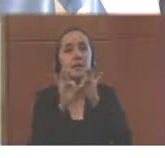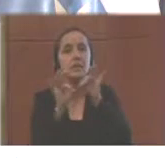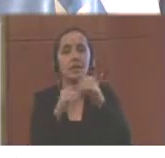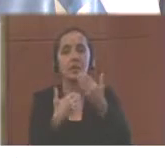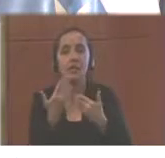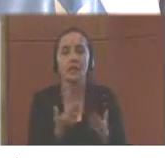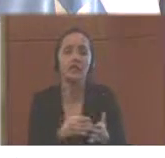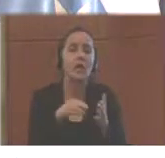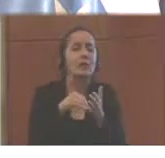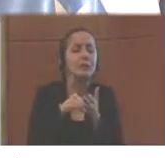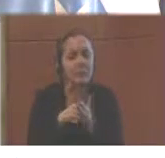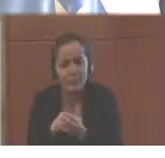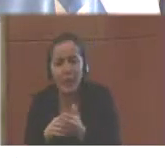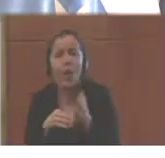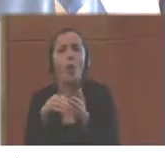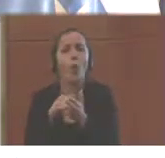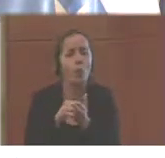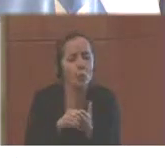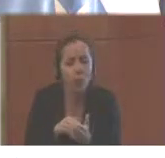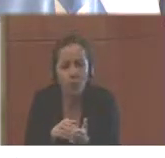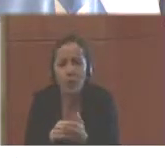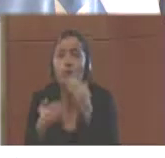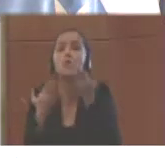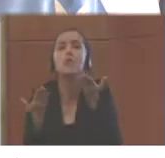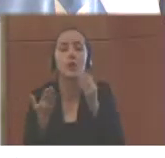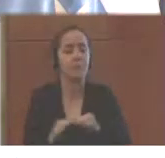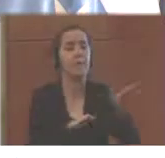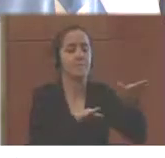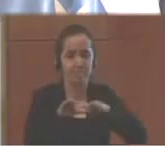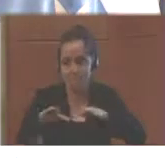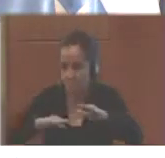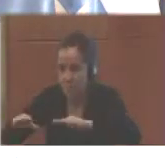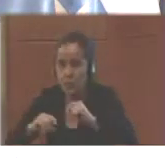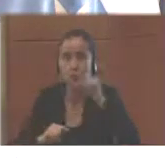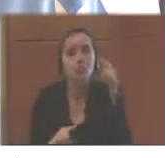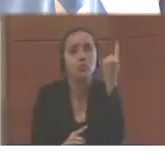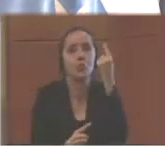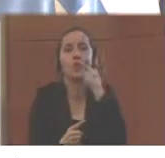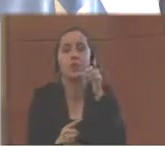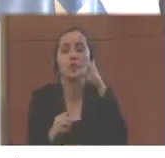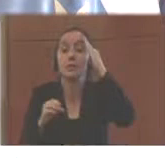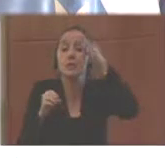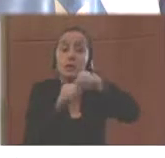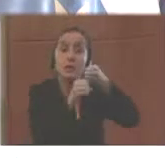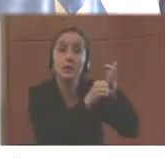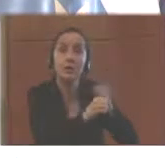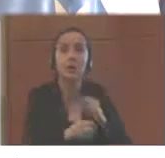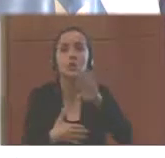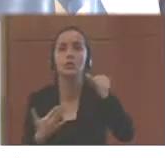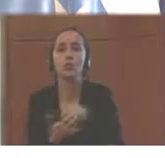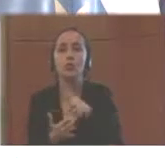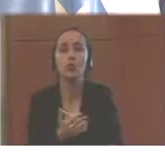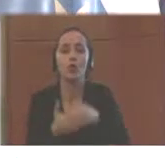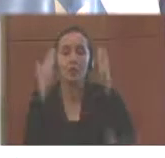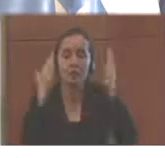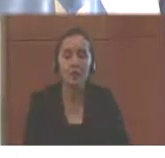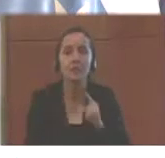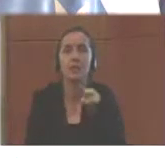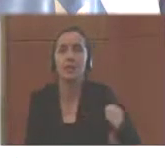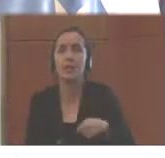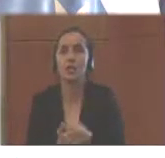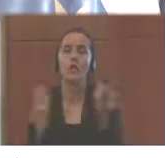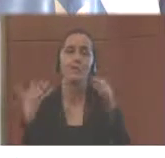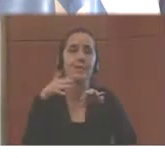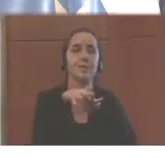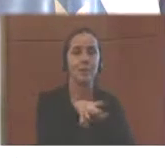tackle the deep causes of vulnerability to these disasters through the coordination of actions, not only corrective and prospective,